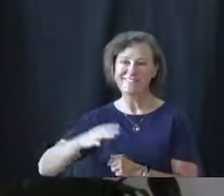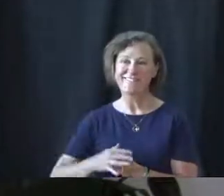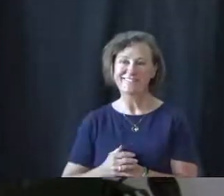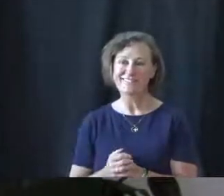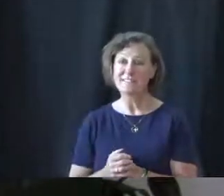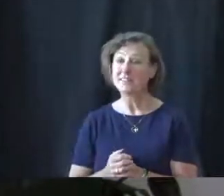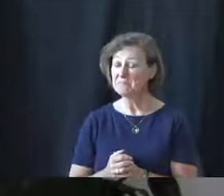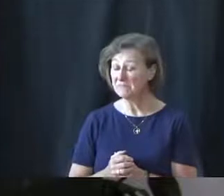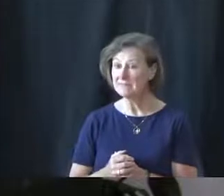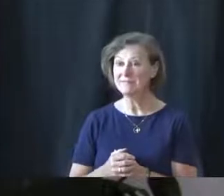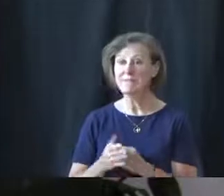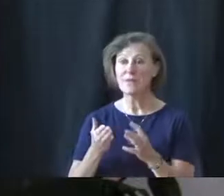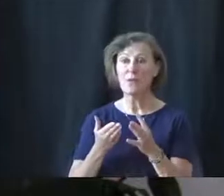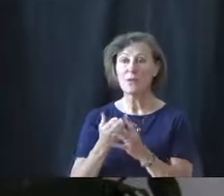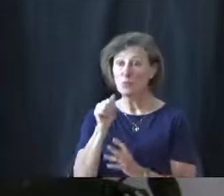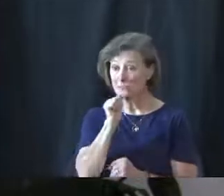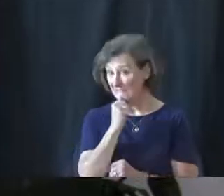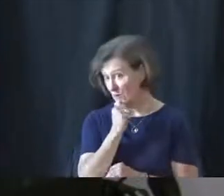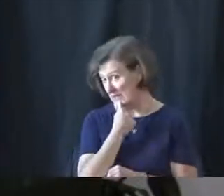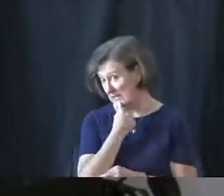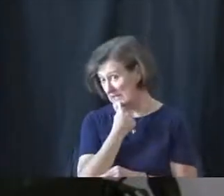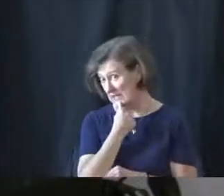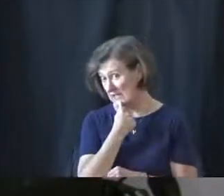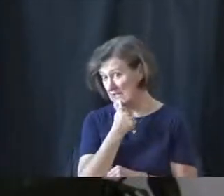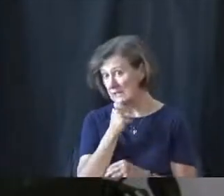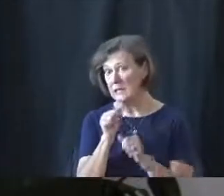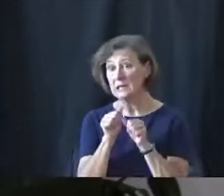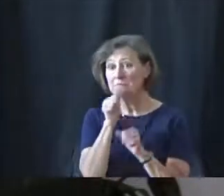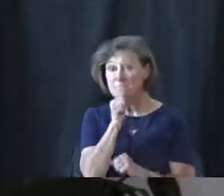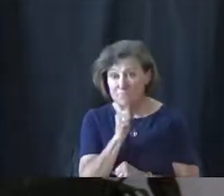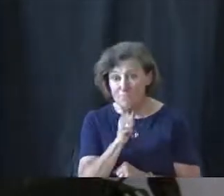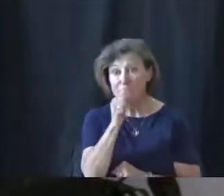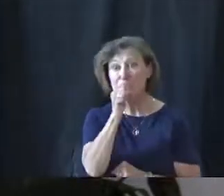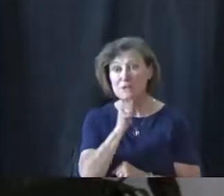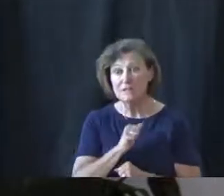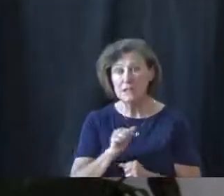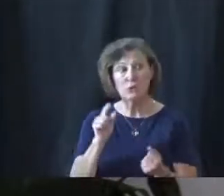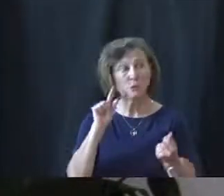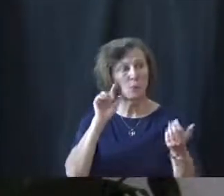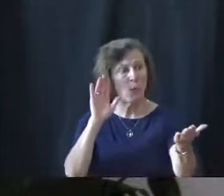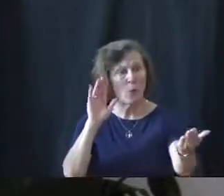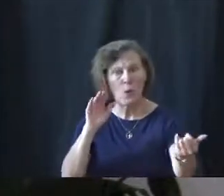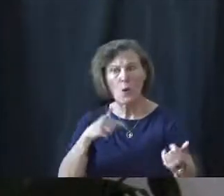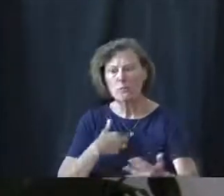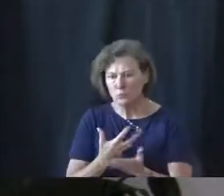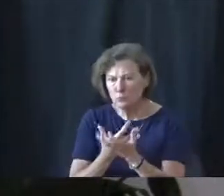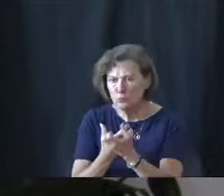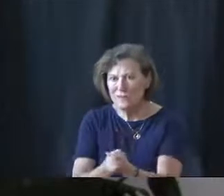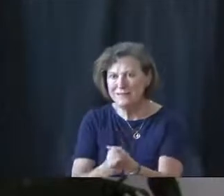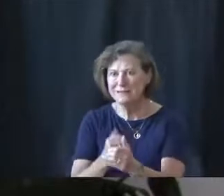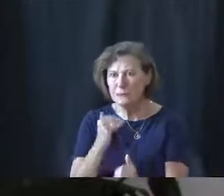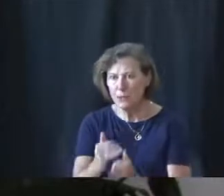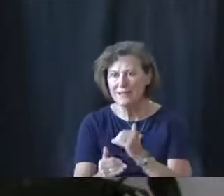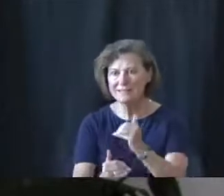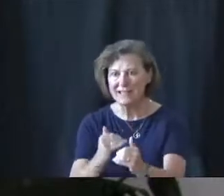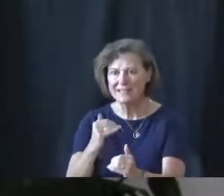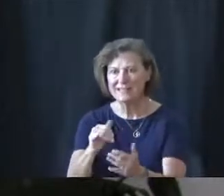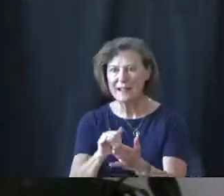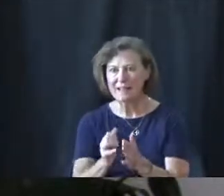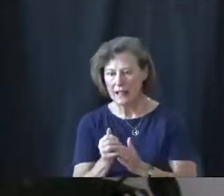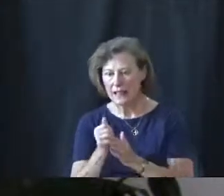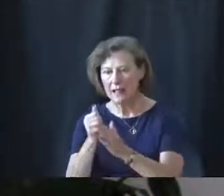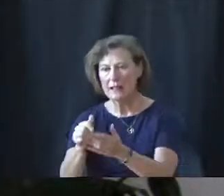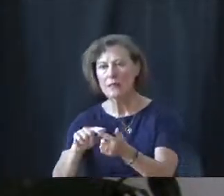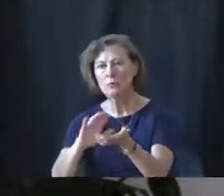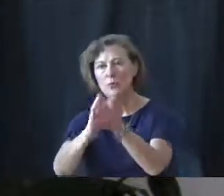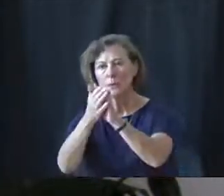In other words, it is through suffering, perseverance, and hope we can trust in the process that leads to peace